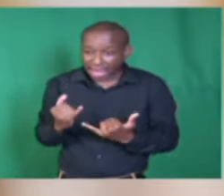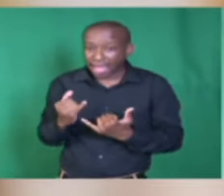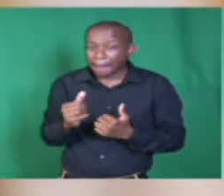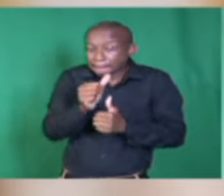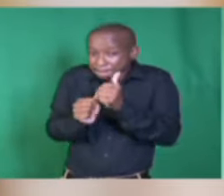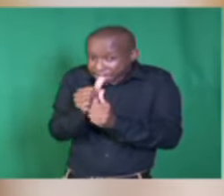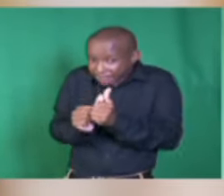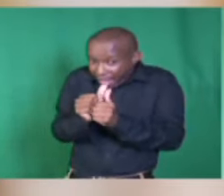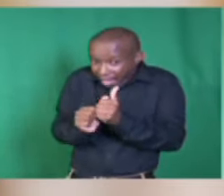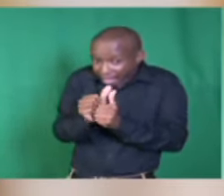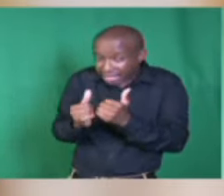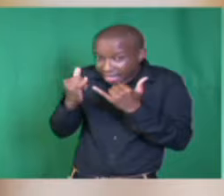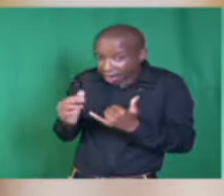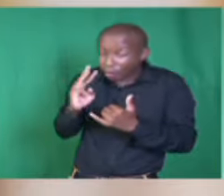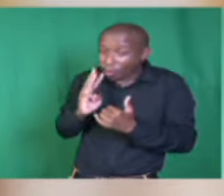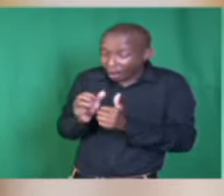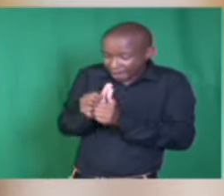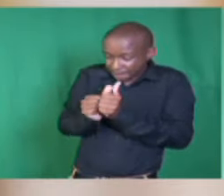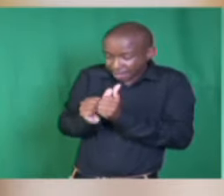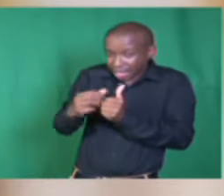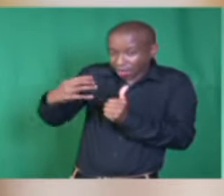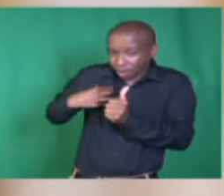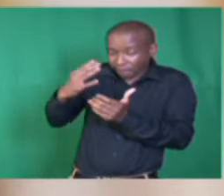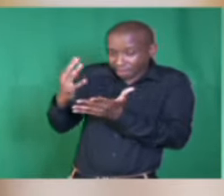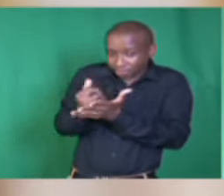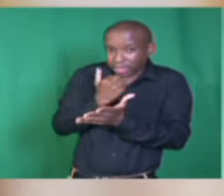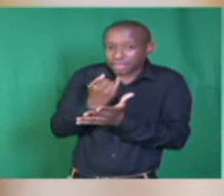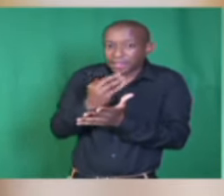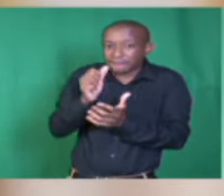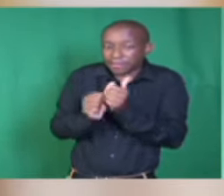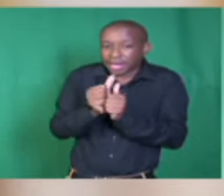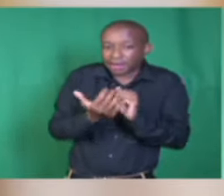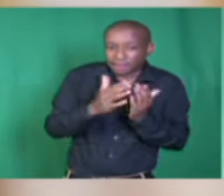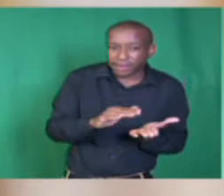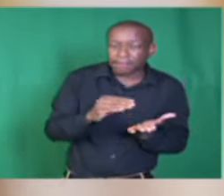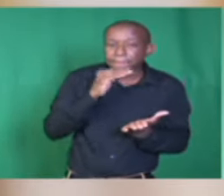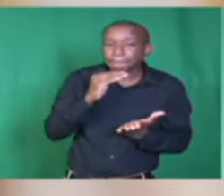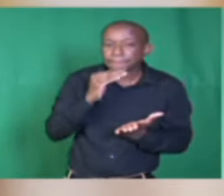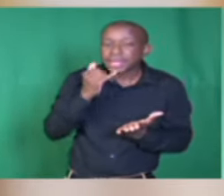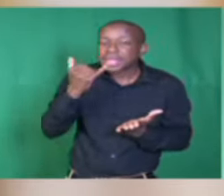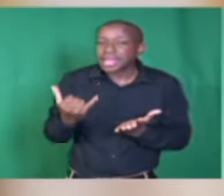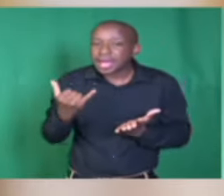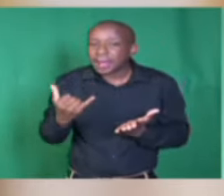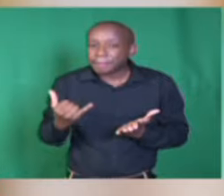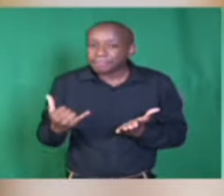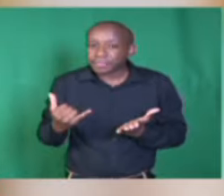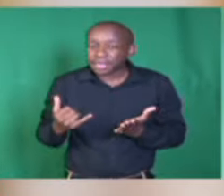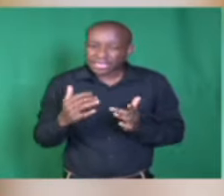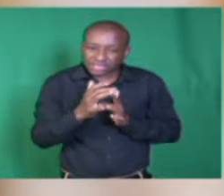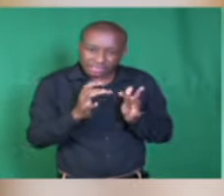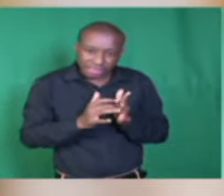brother inherits his late brother's wife, then it means Jesus Christ must